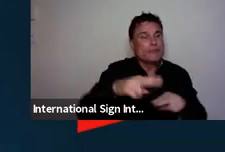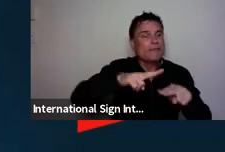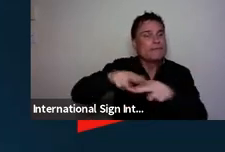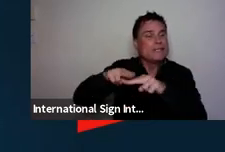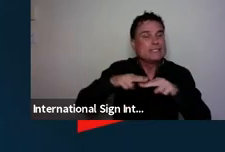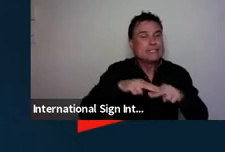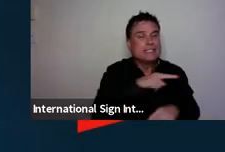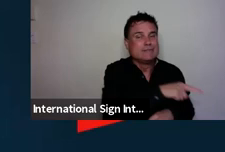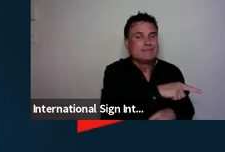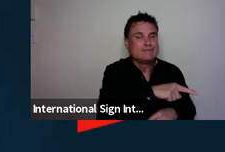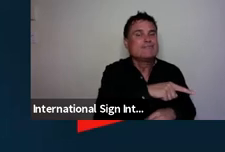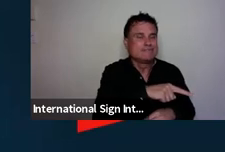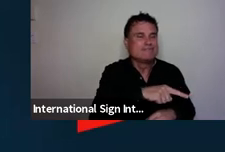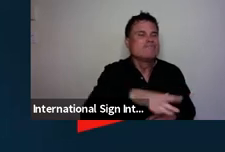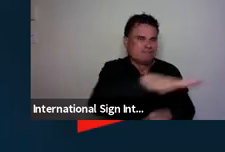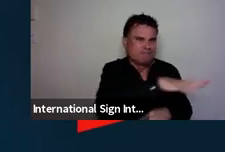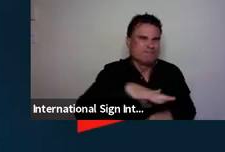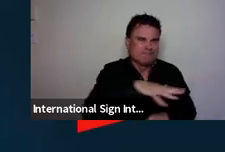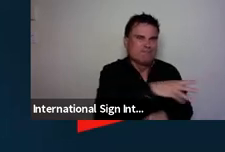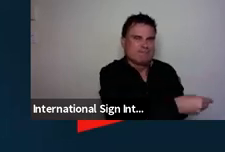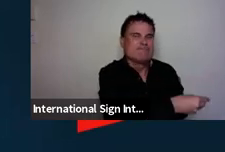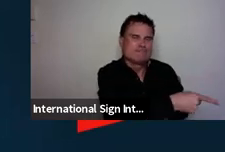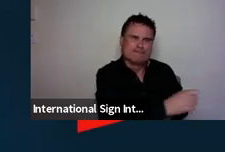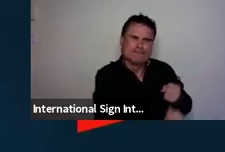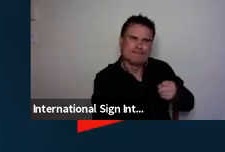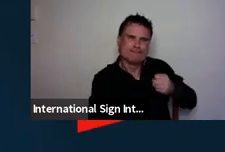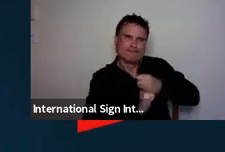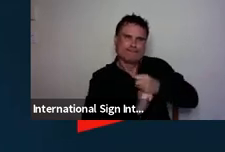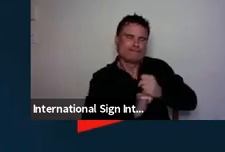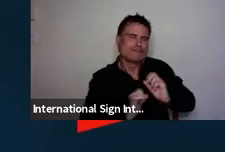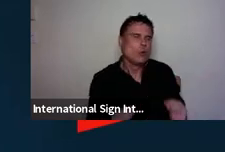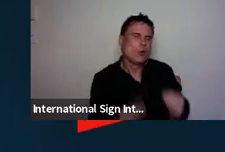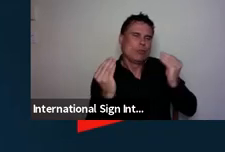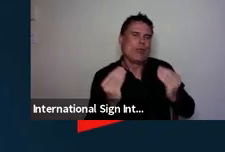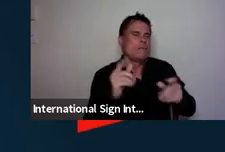importance of supporting all young people. So thank you so much.